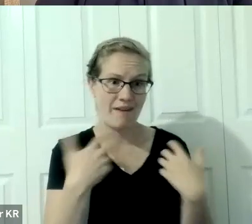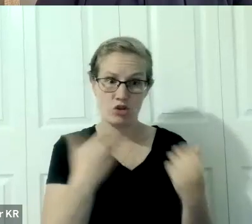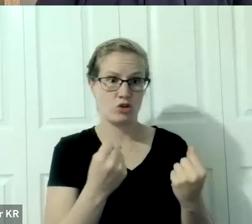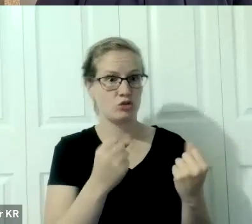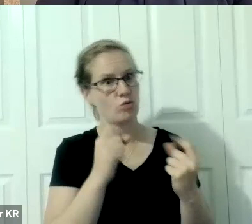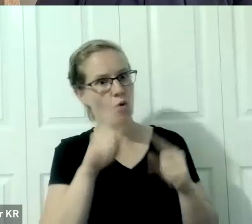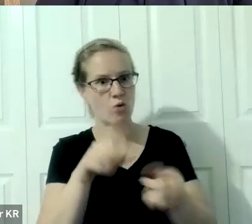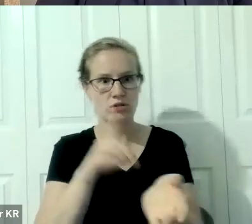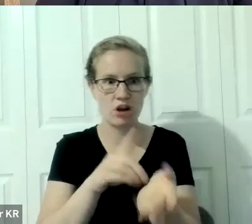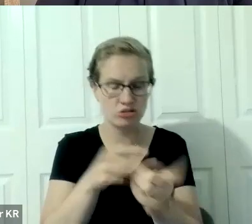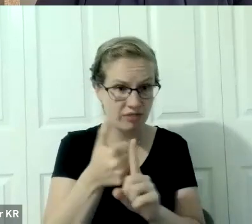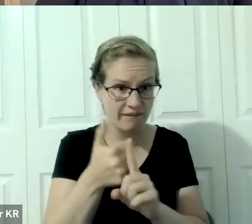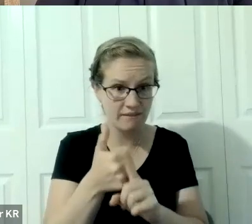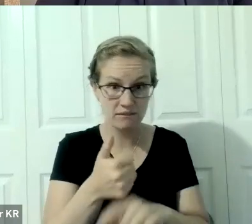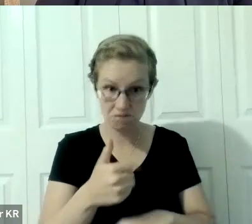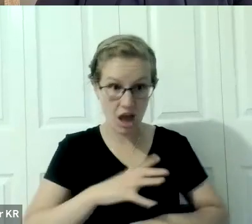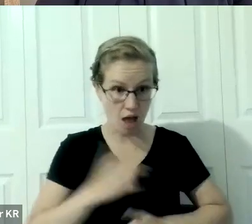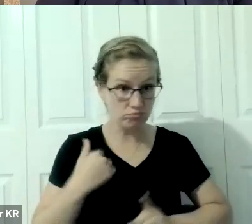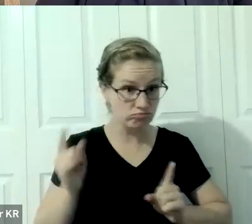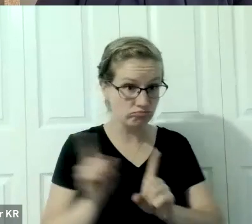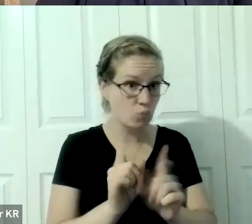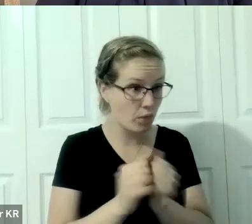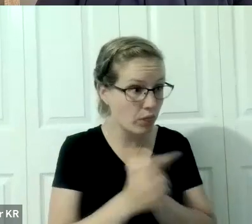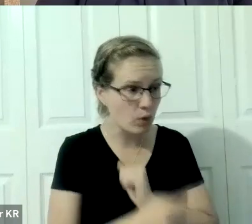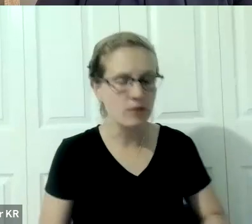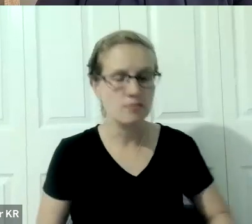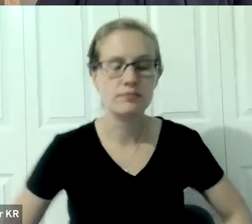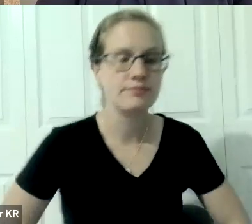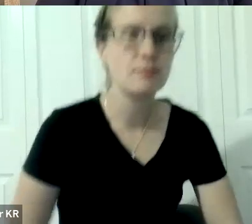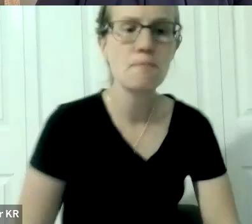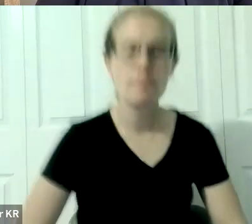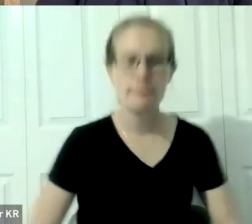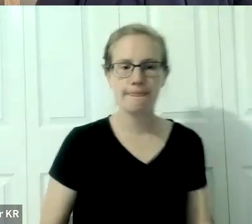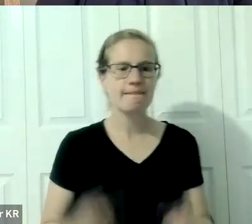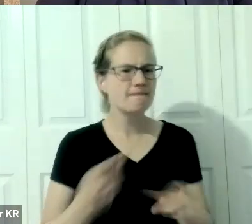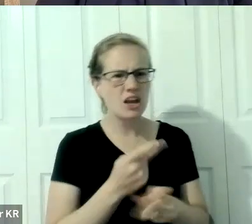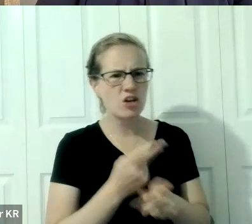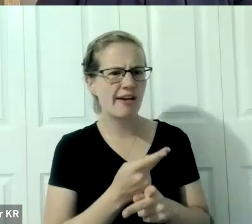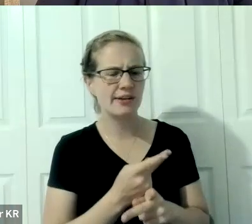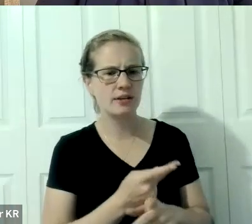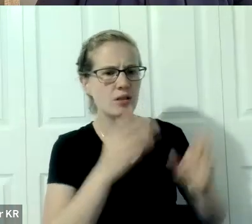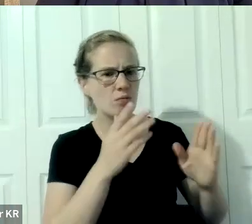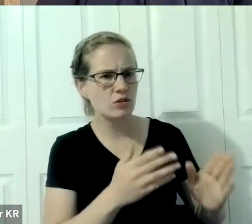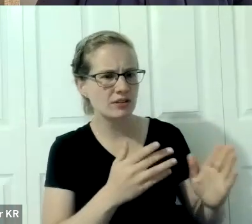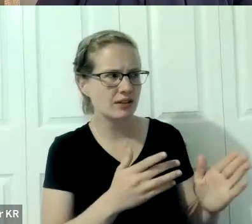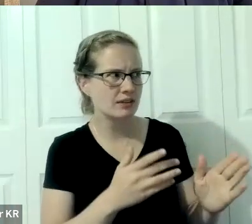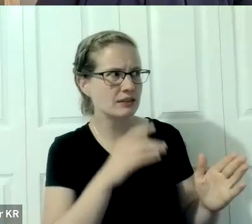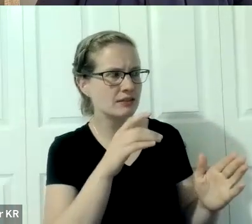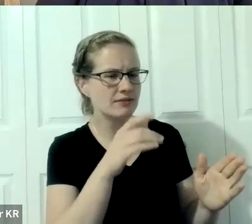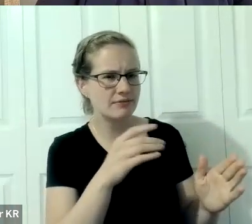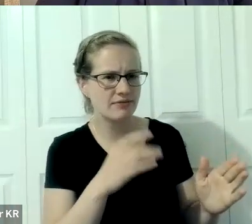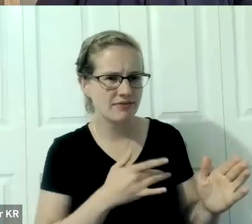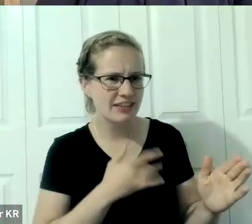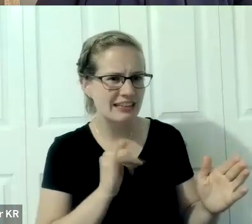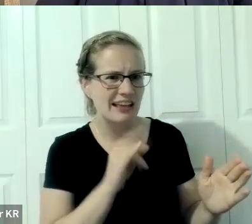your doctor on your own, I can go with you. You know, find out what the person feels like they need in the